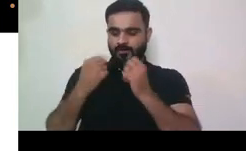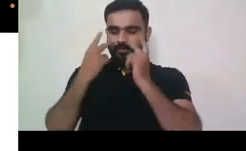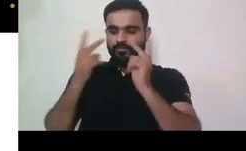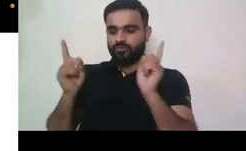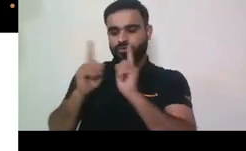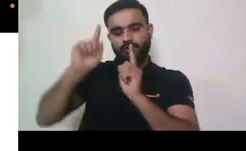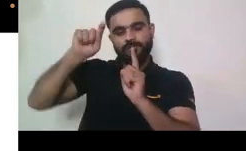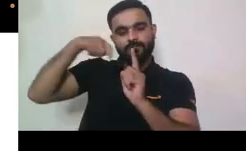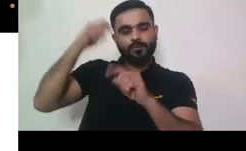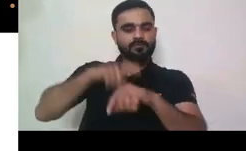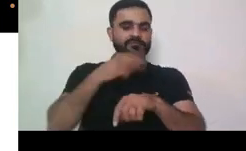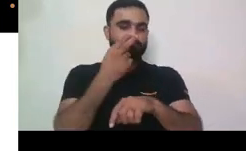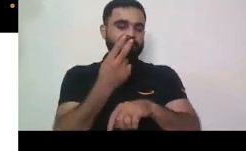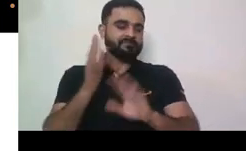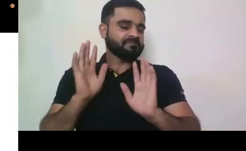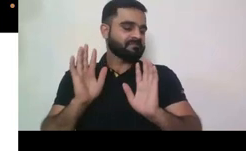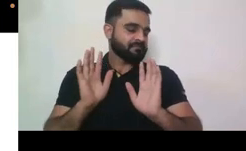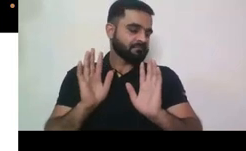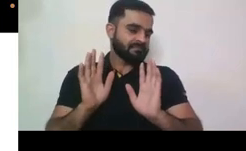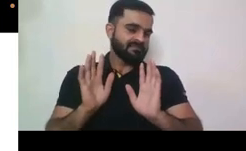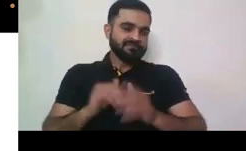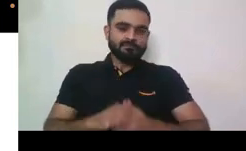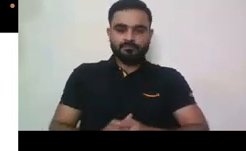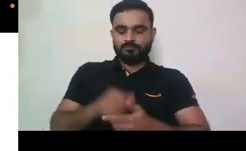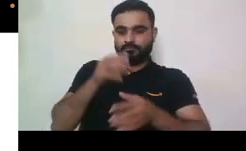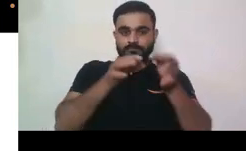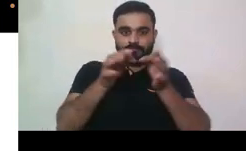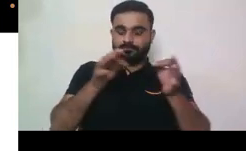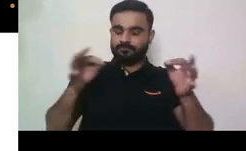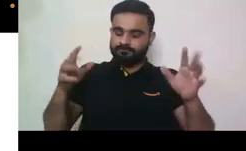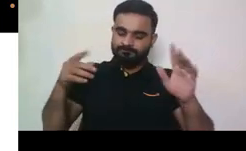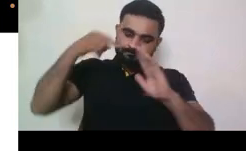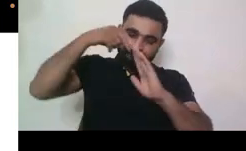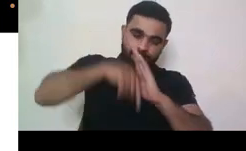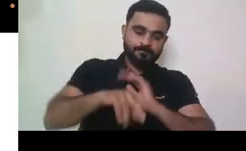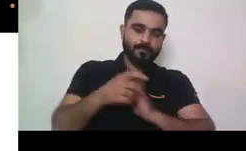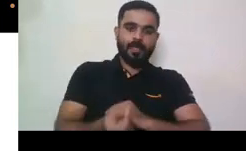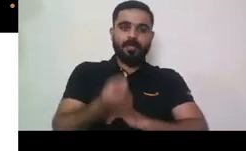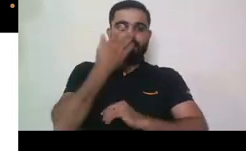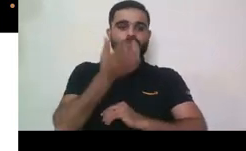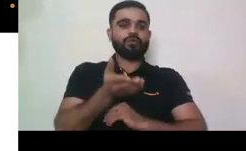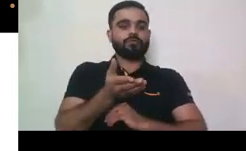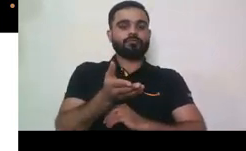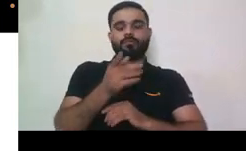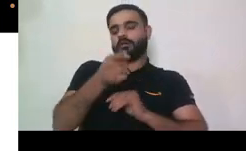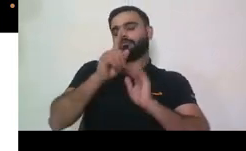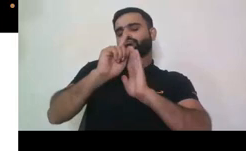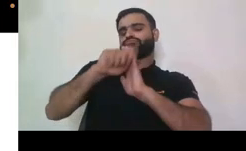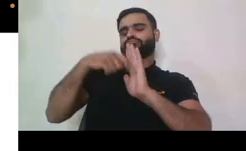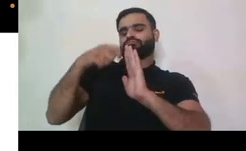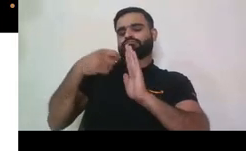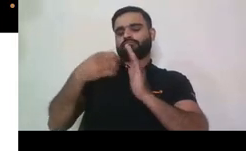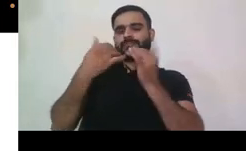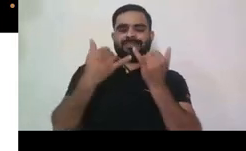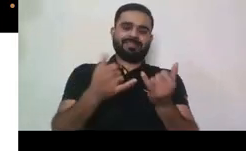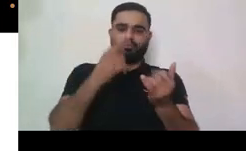film of 2 minutes, I guess, that will give you a brief idea about that project. So in this project, now you